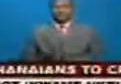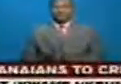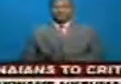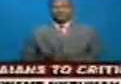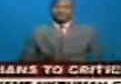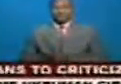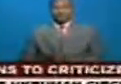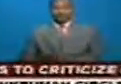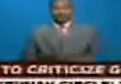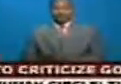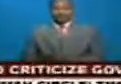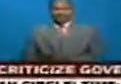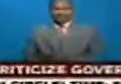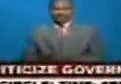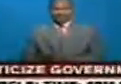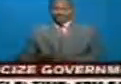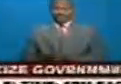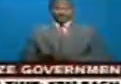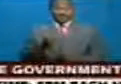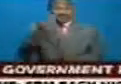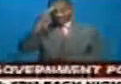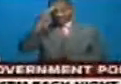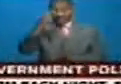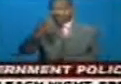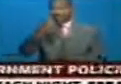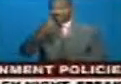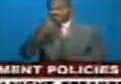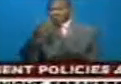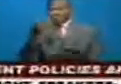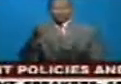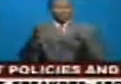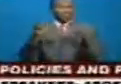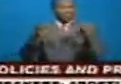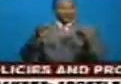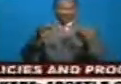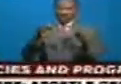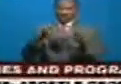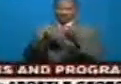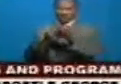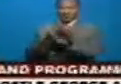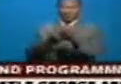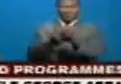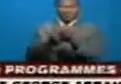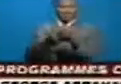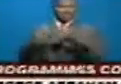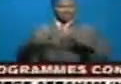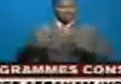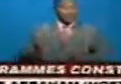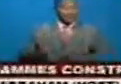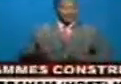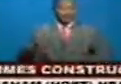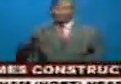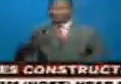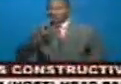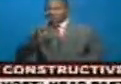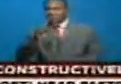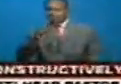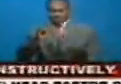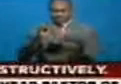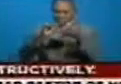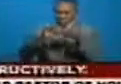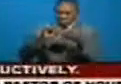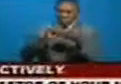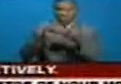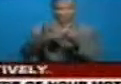even nations. By your tongue, you may either build or destroy. Words are